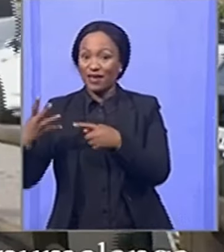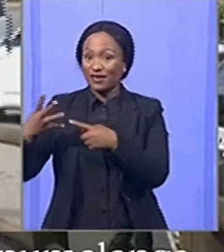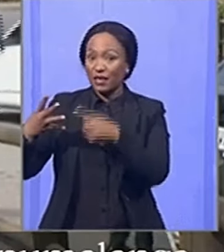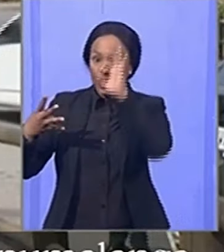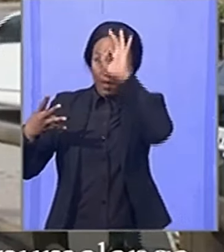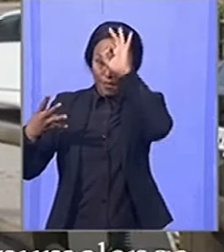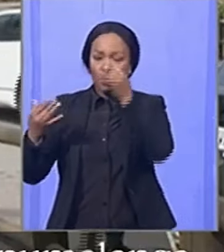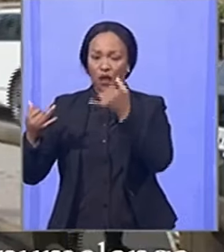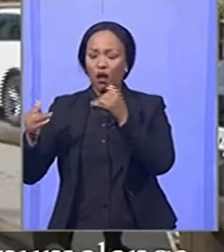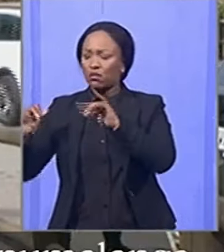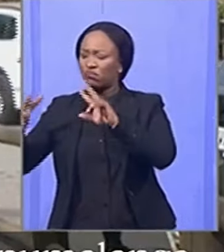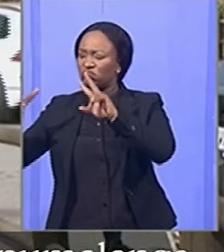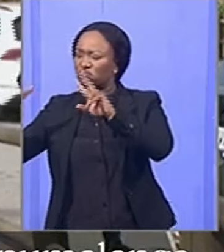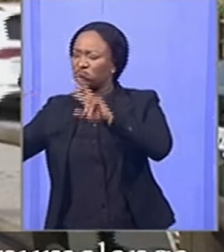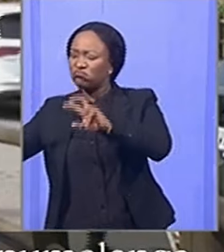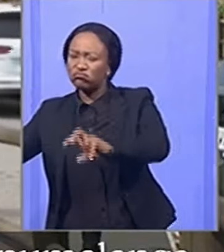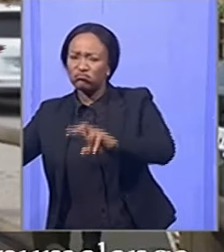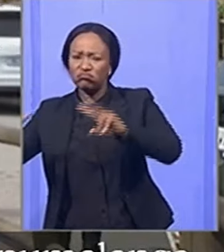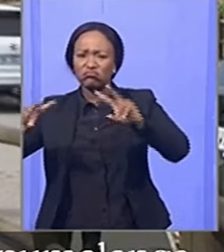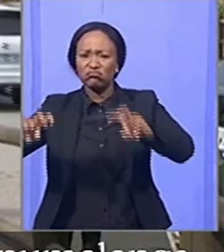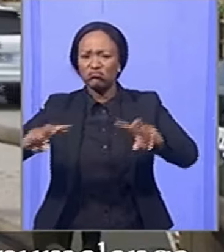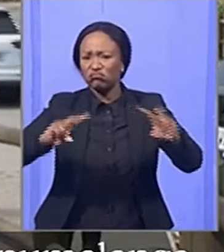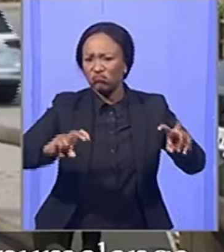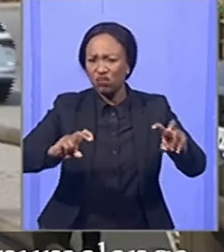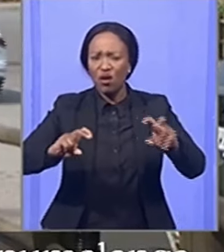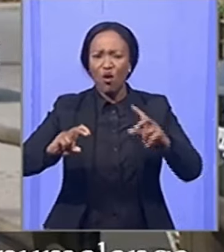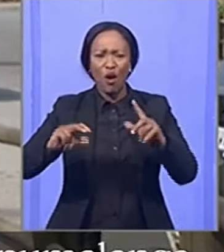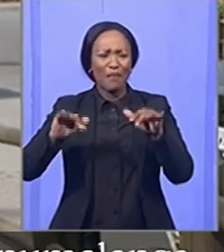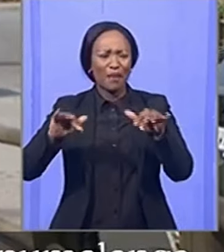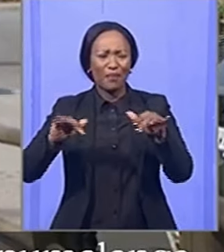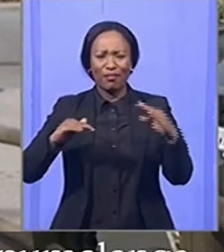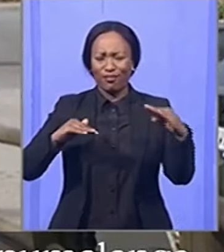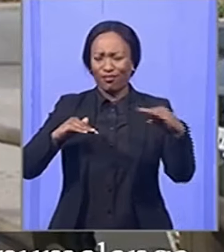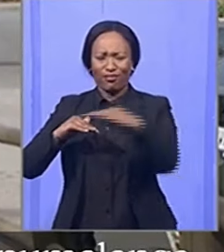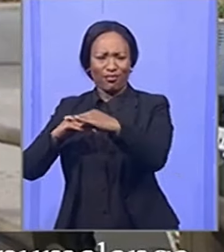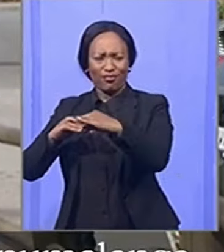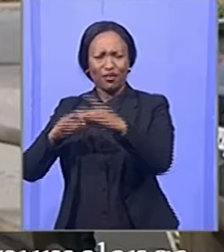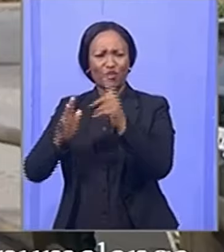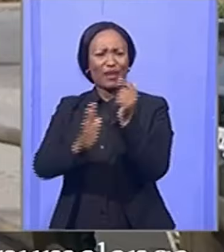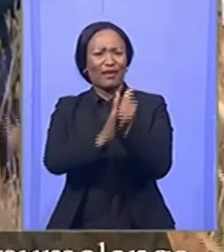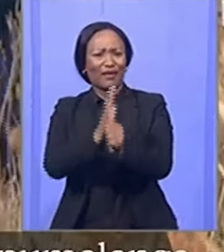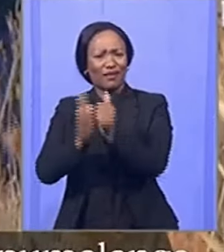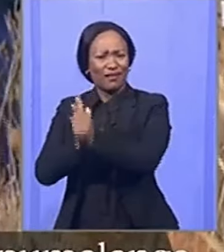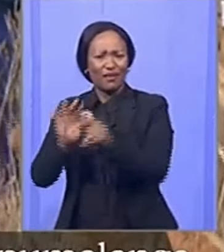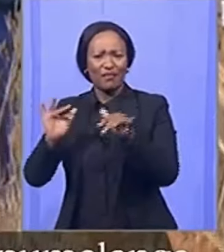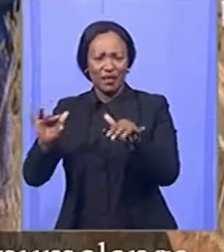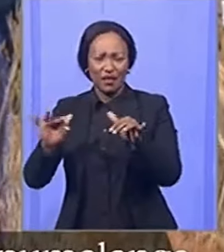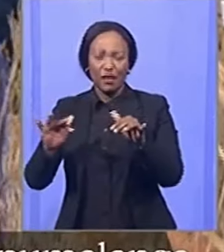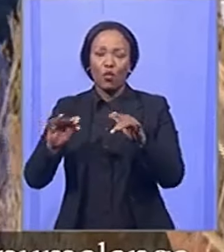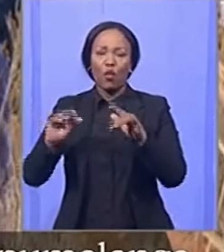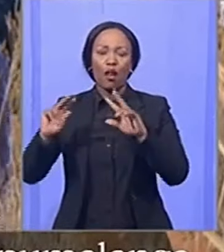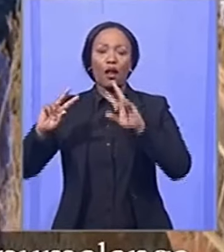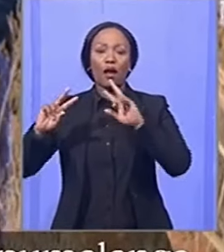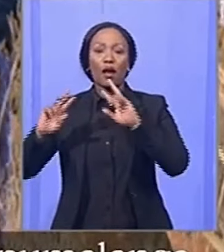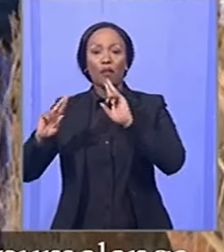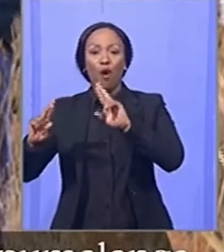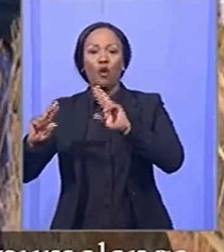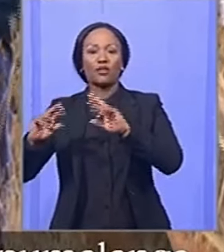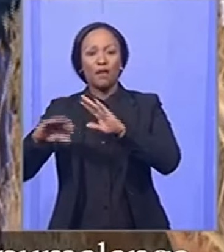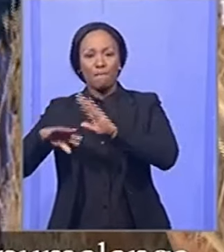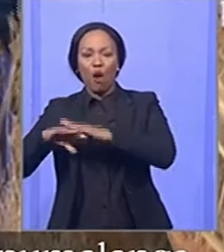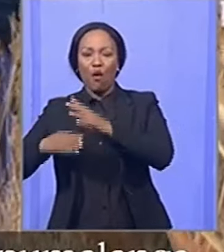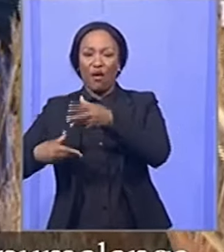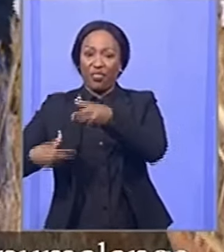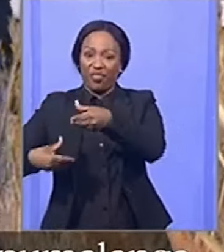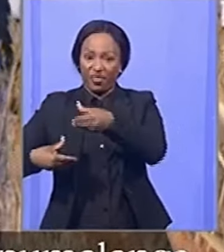investigating cases of culpable homicide. So the report will be very wide-ranging. Lefapha la bophelo lona le difaritse